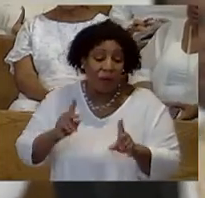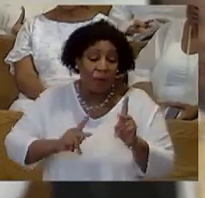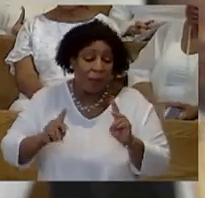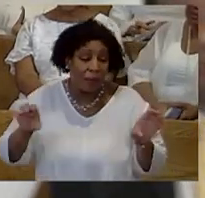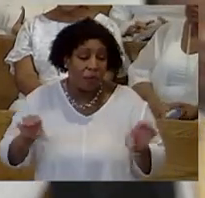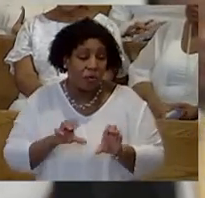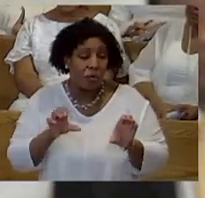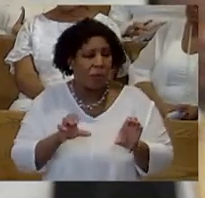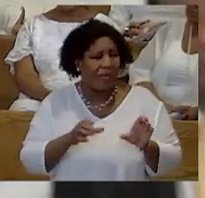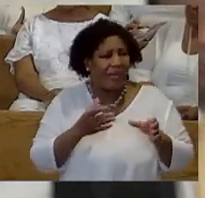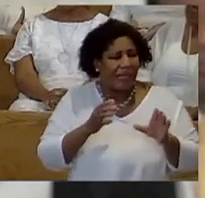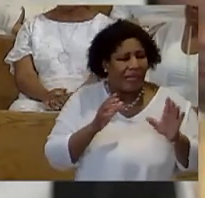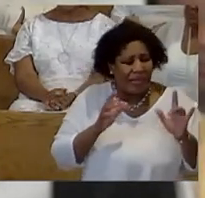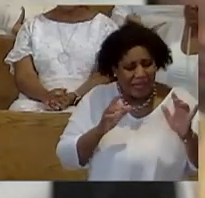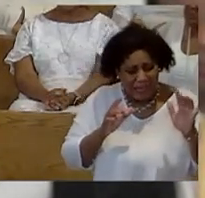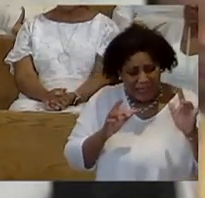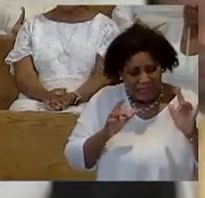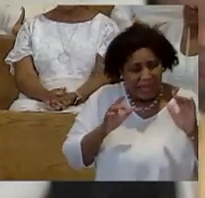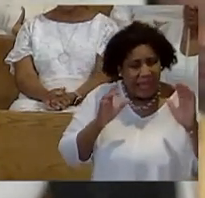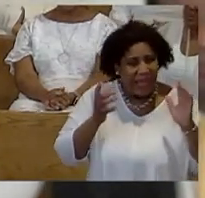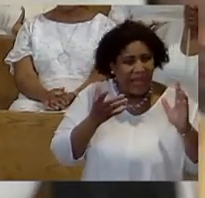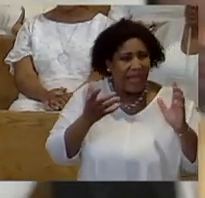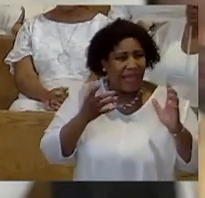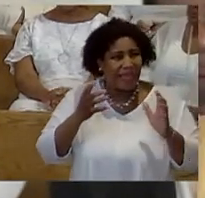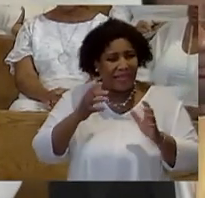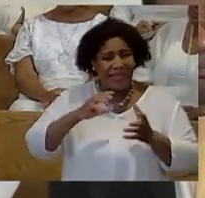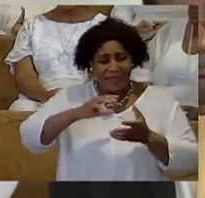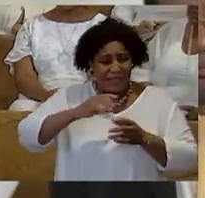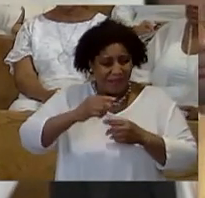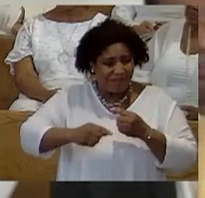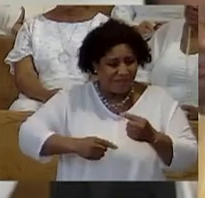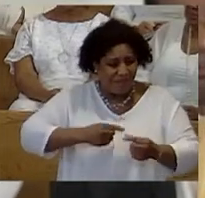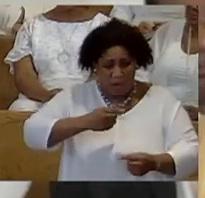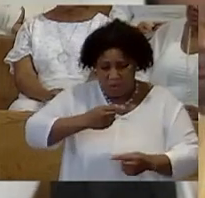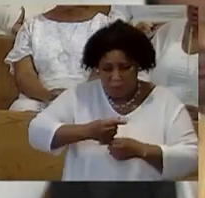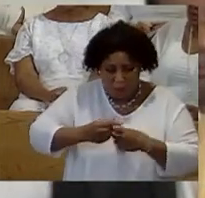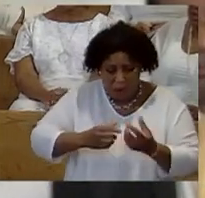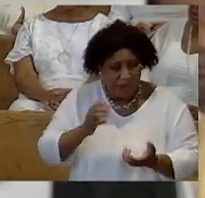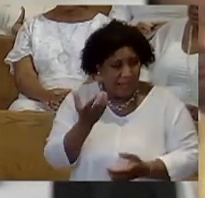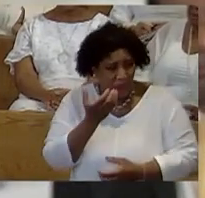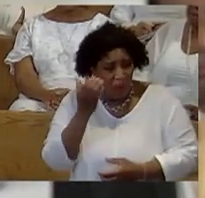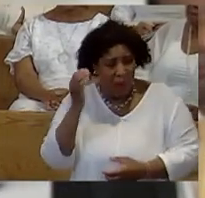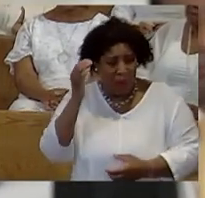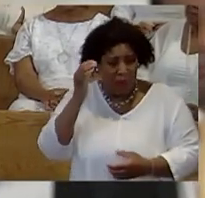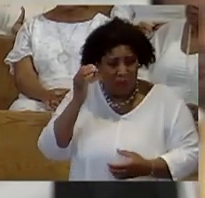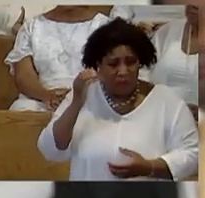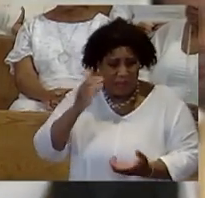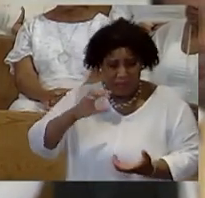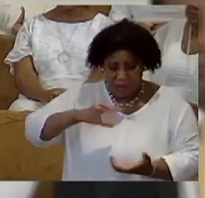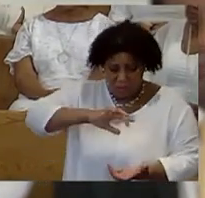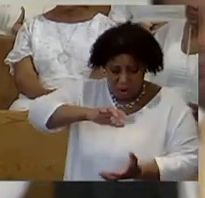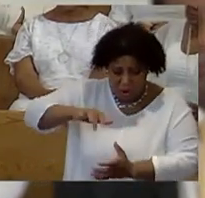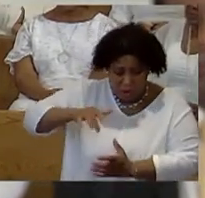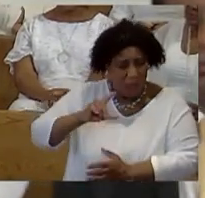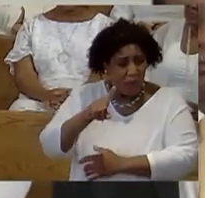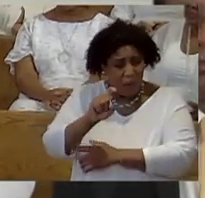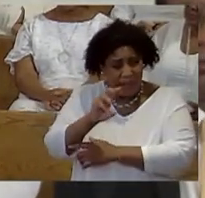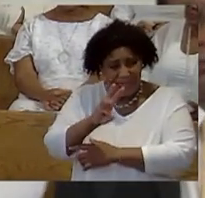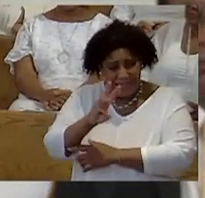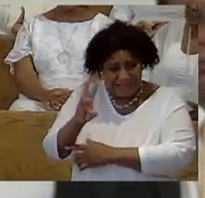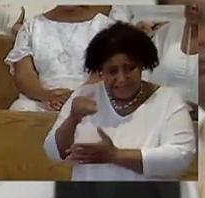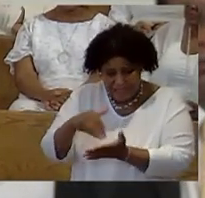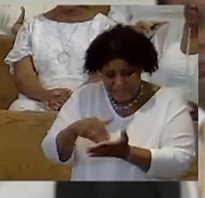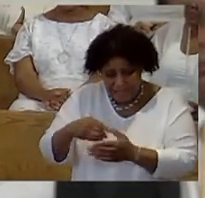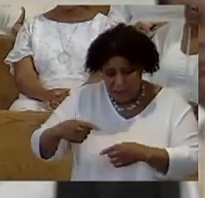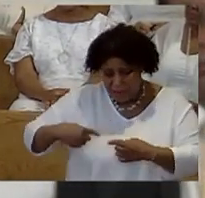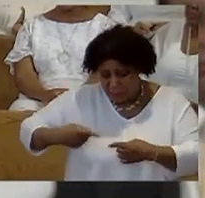because he holds the vault of dawn in the palm of his hand. He twirled it at 166,000